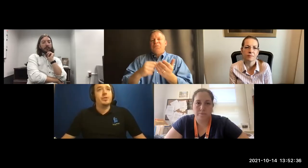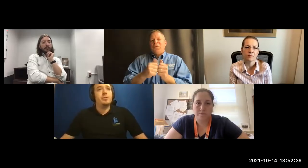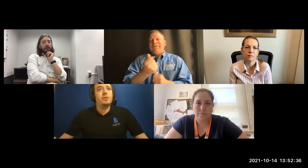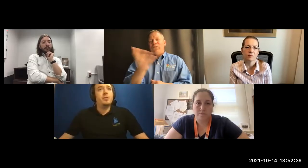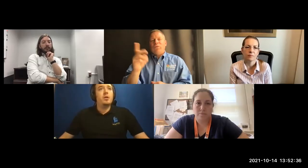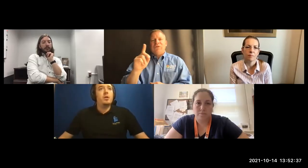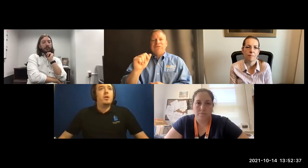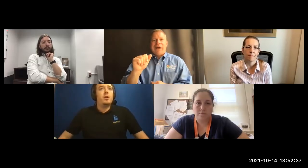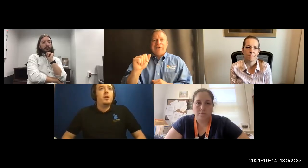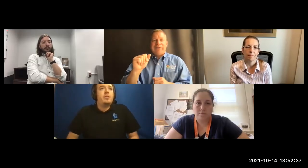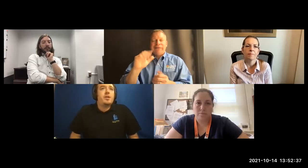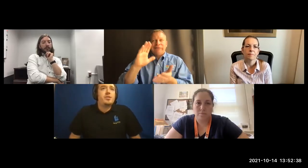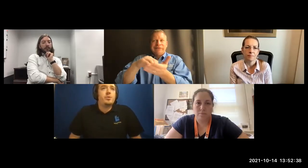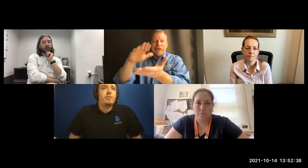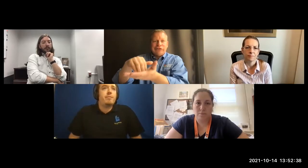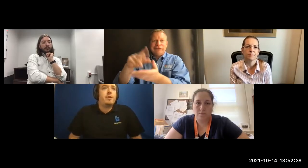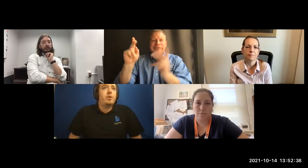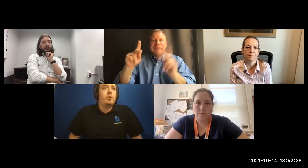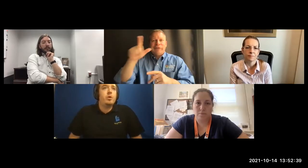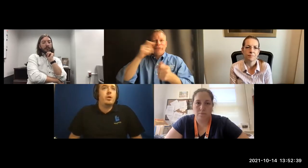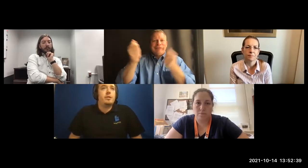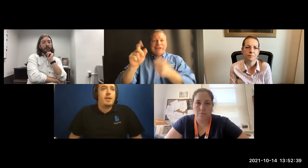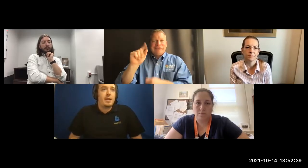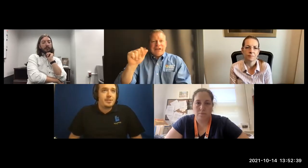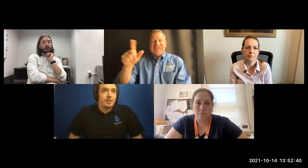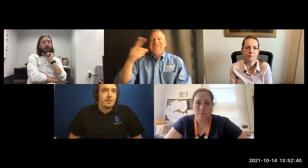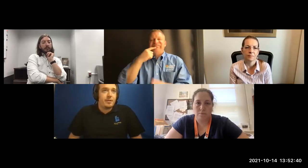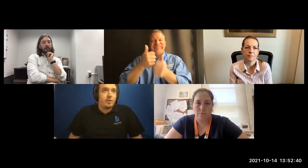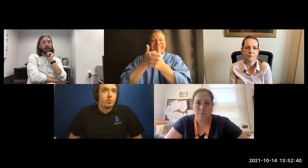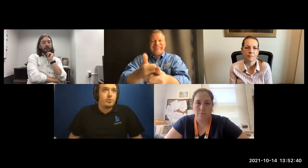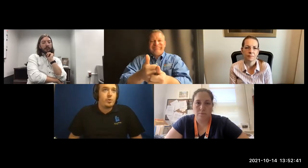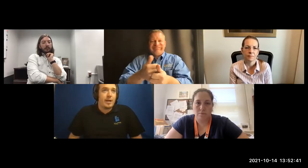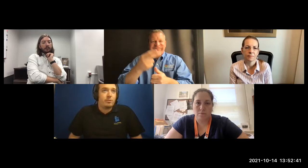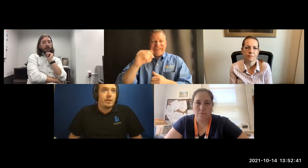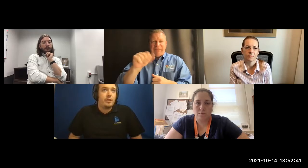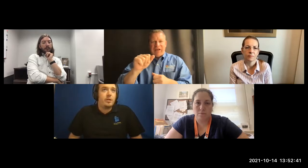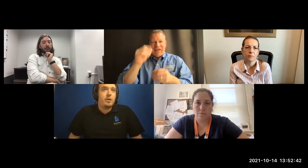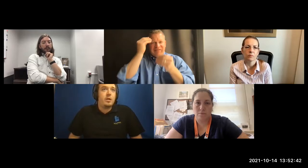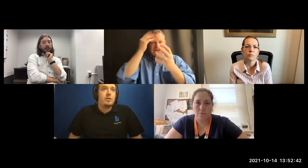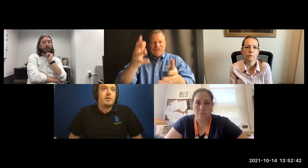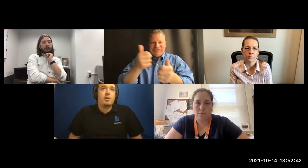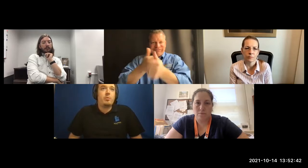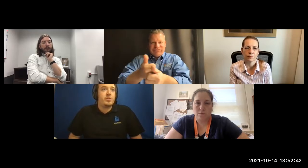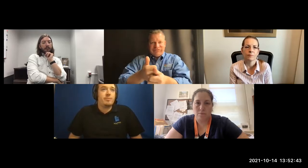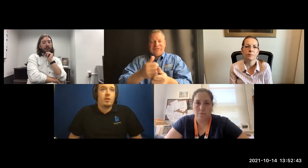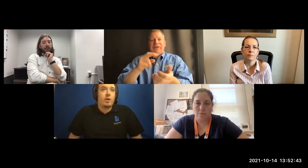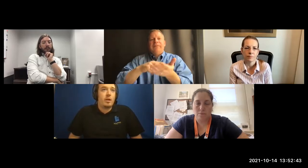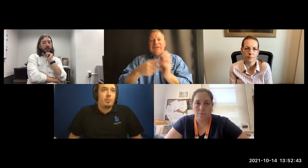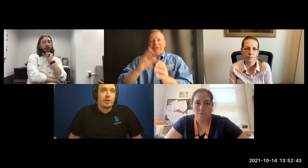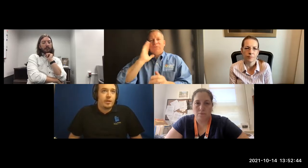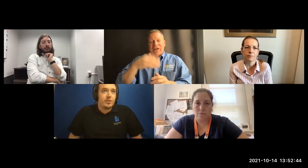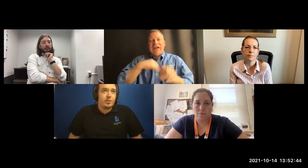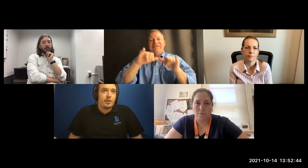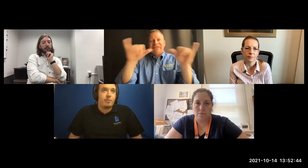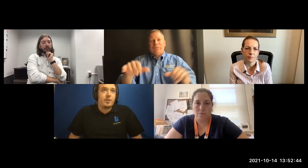Good question. In discussions with a few data centers and individuals who handle data, typically we just follow